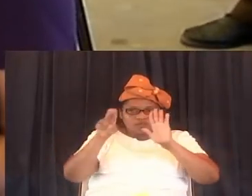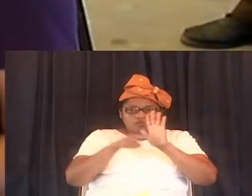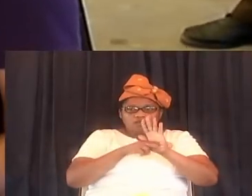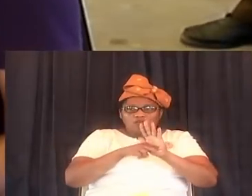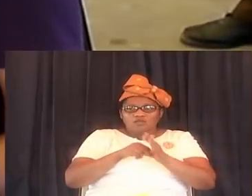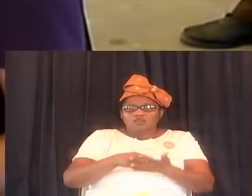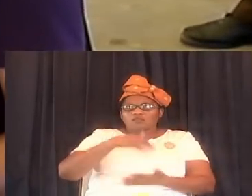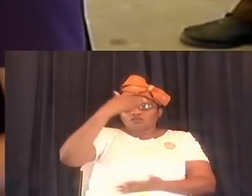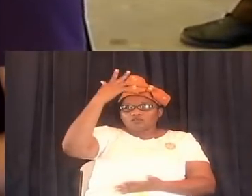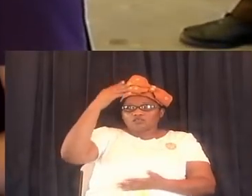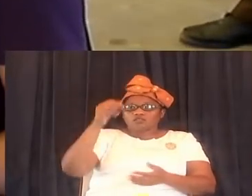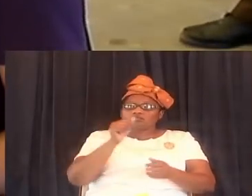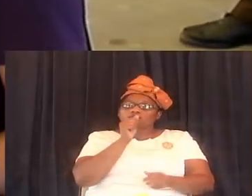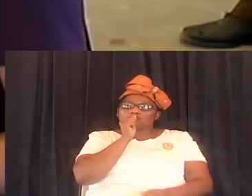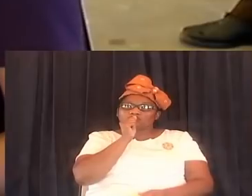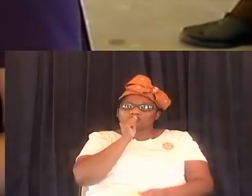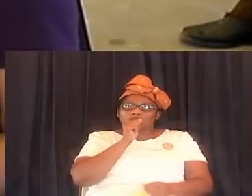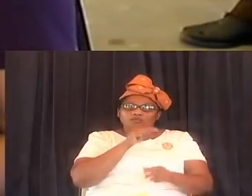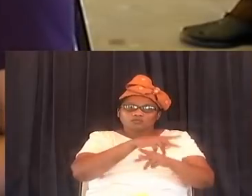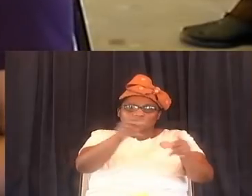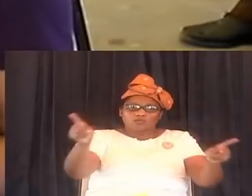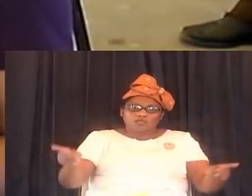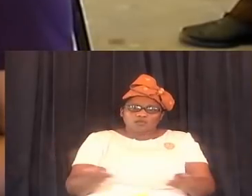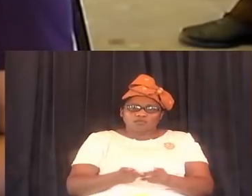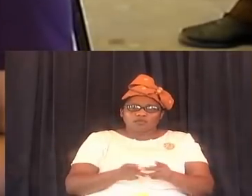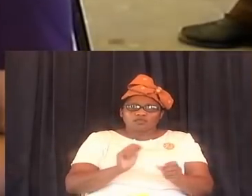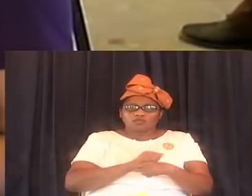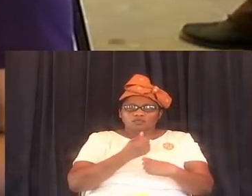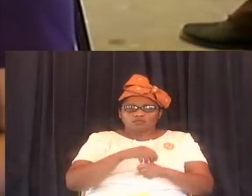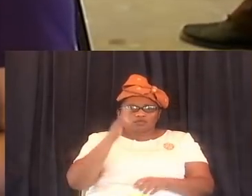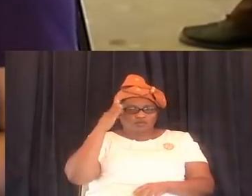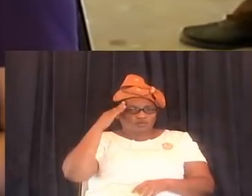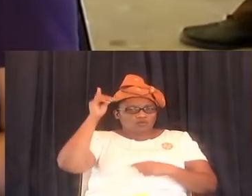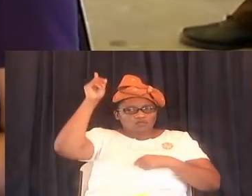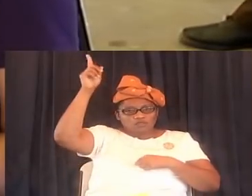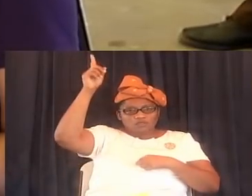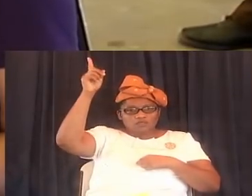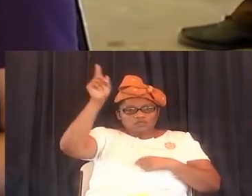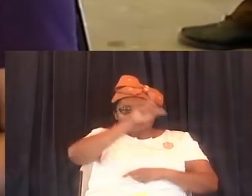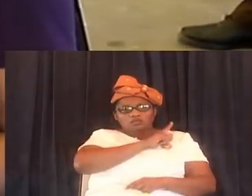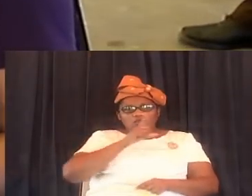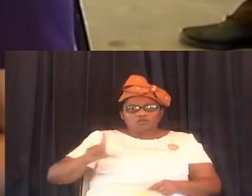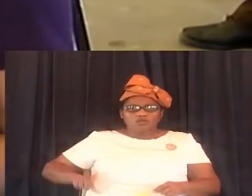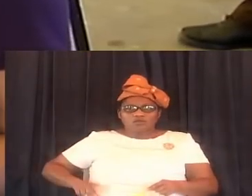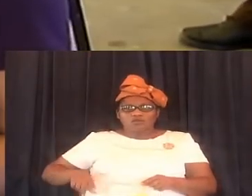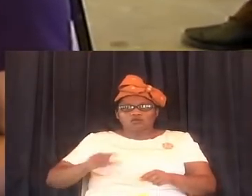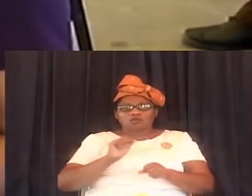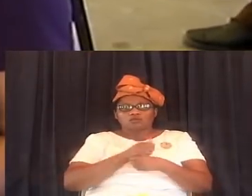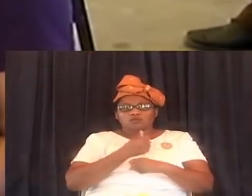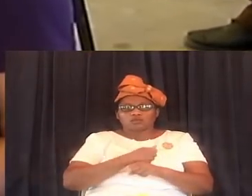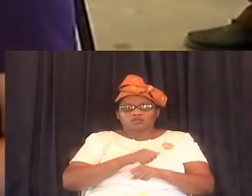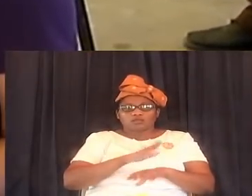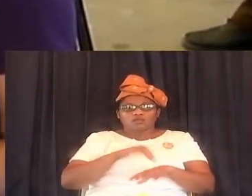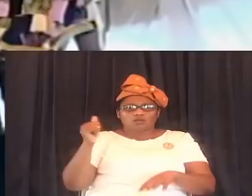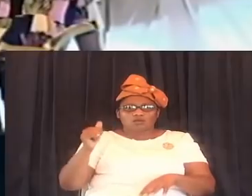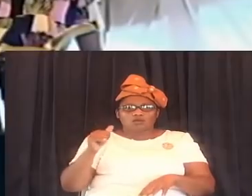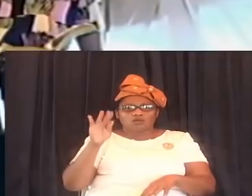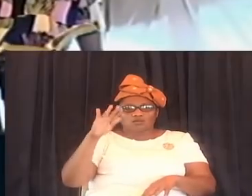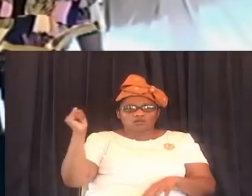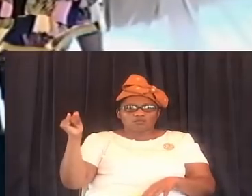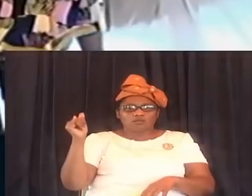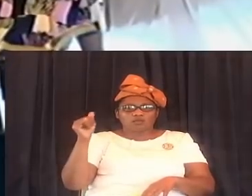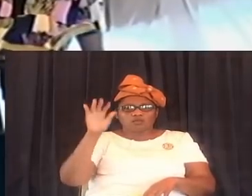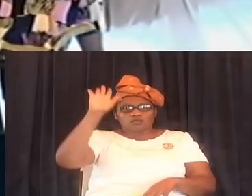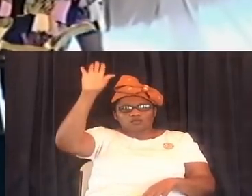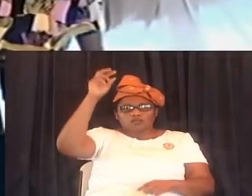the secret place, that thou mayest know that I, the Lord, which call thee by thy name, am the God of